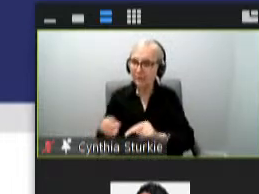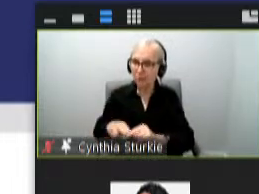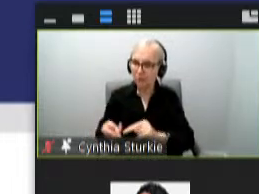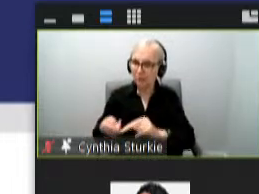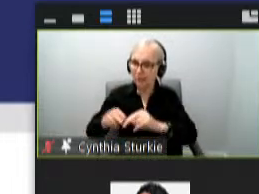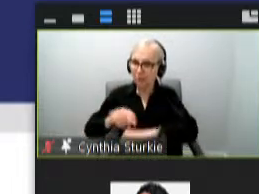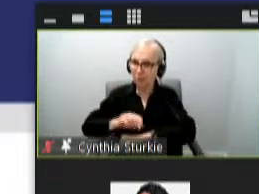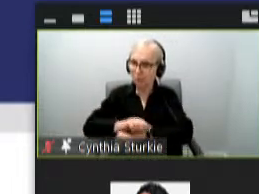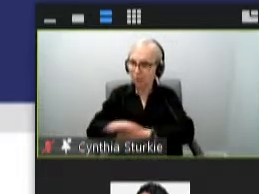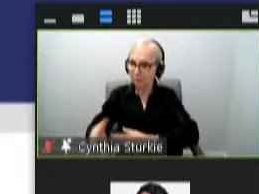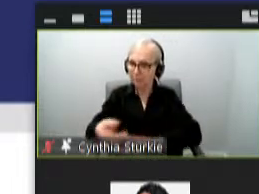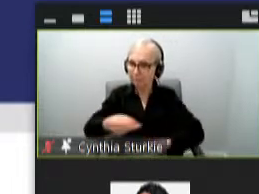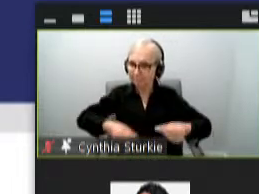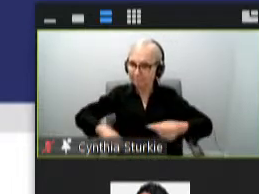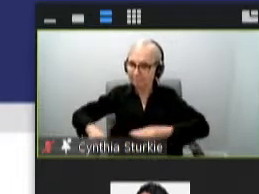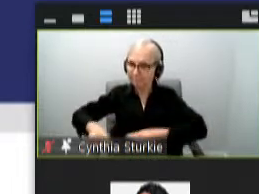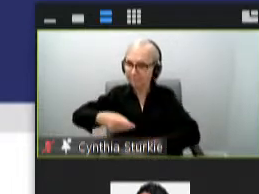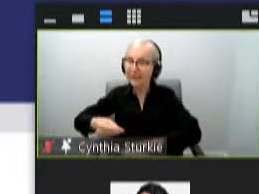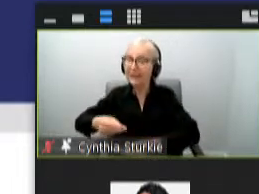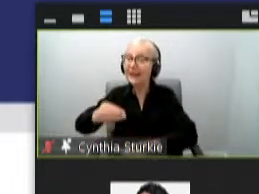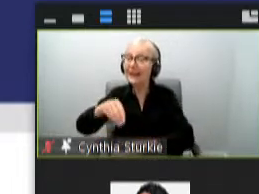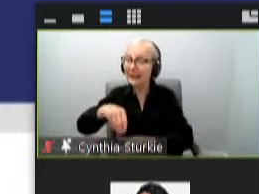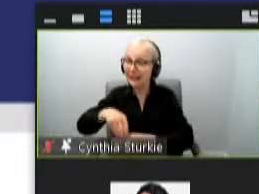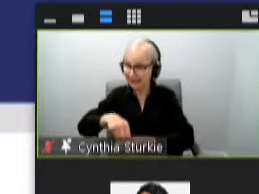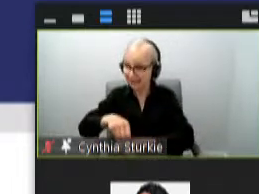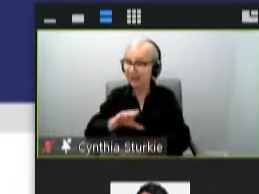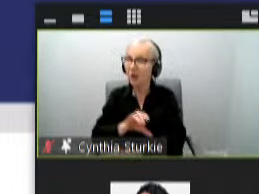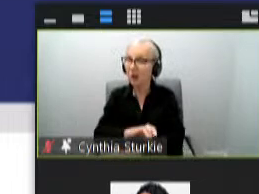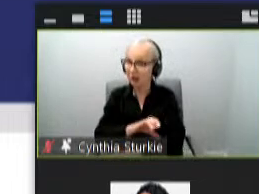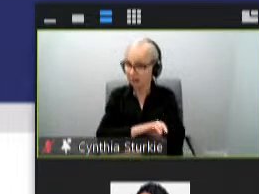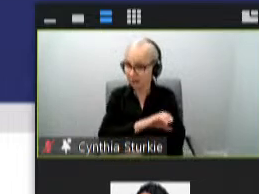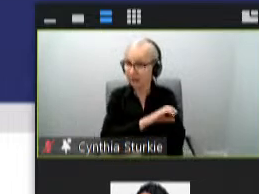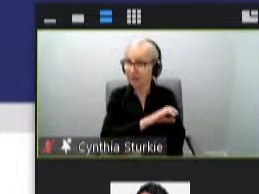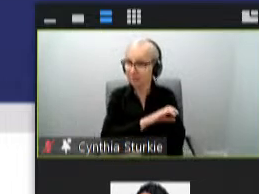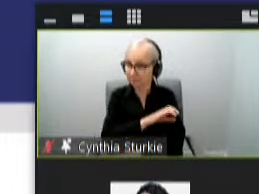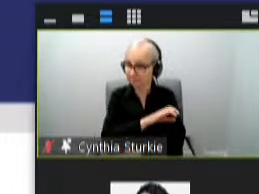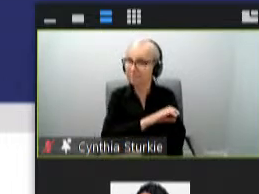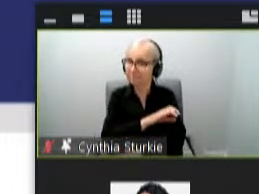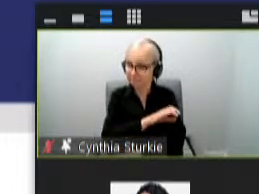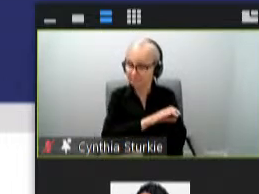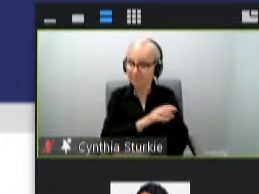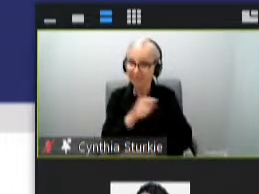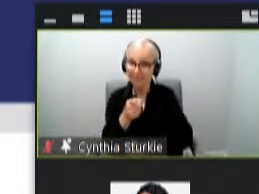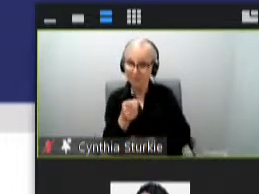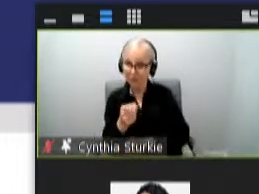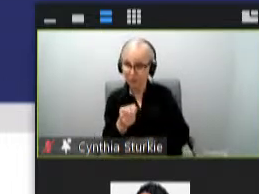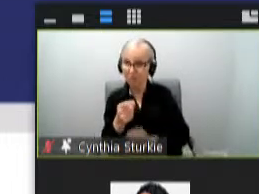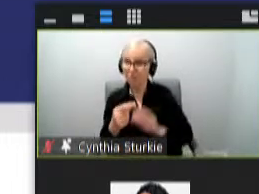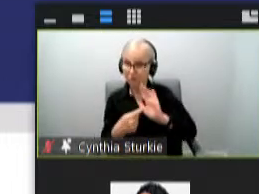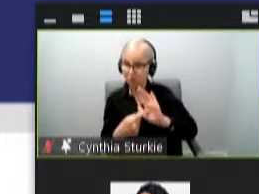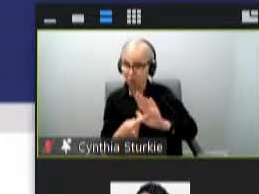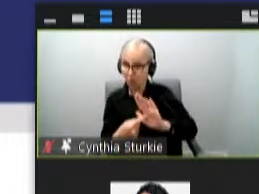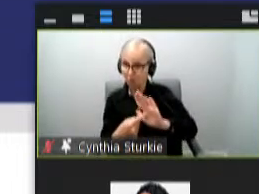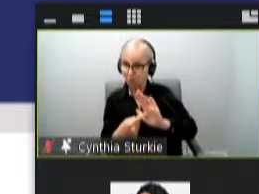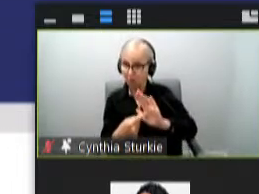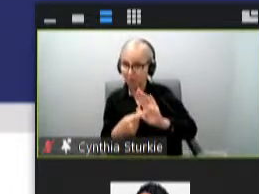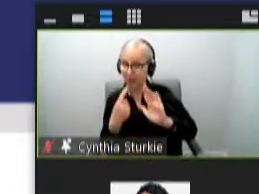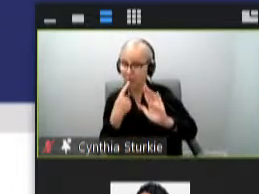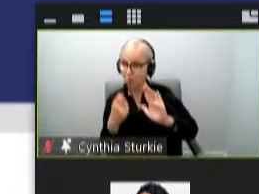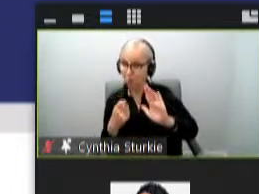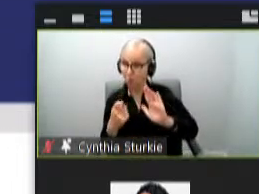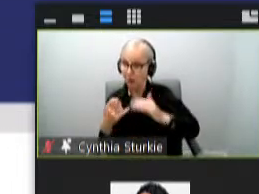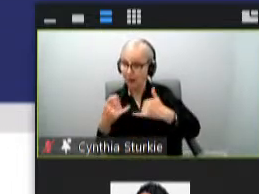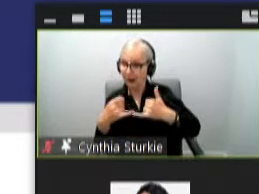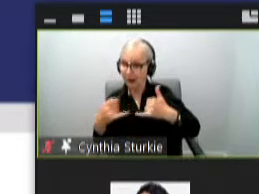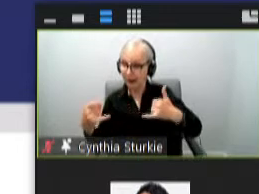COVID-19 transmission in Colorado. This particular figure is showing you our case data. So in this figure, you can see that red line, which is showing